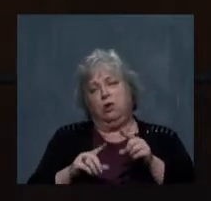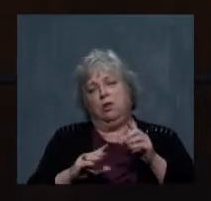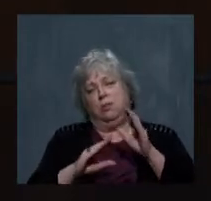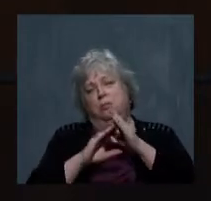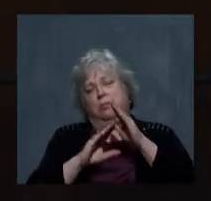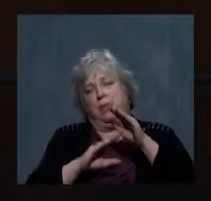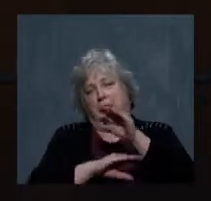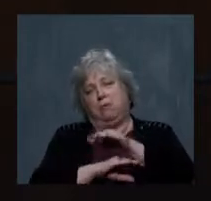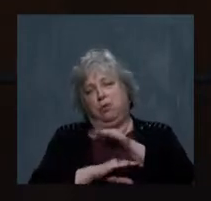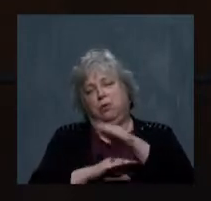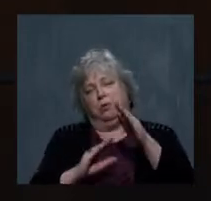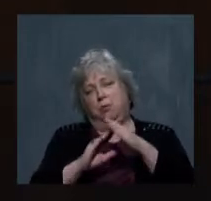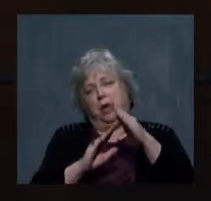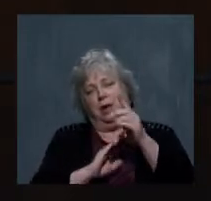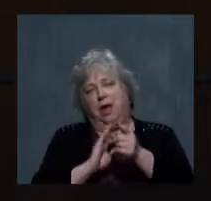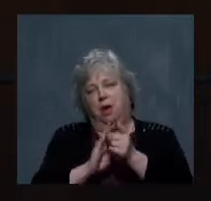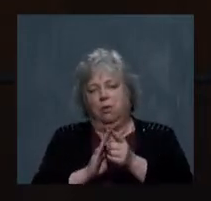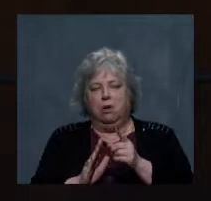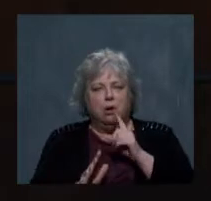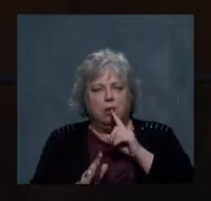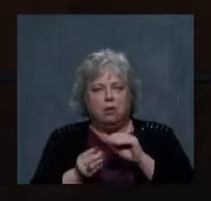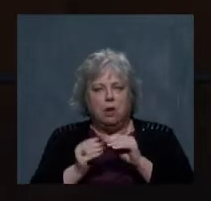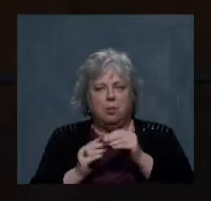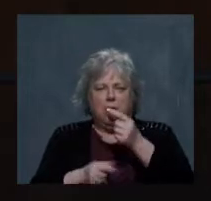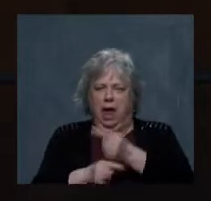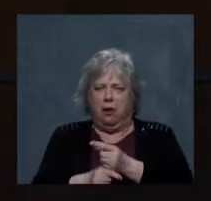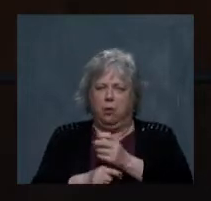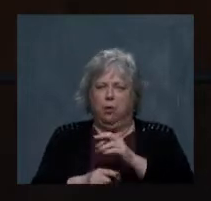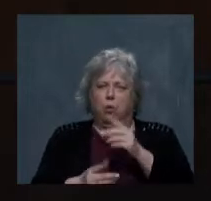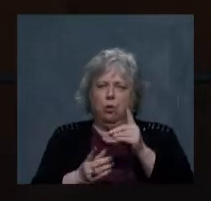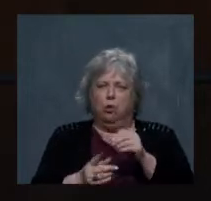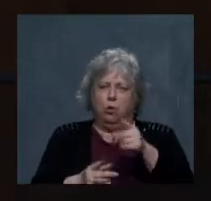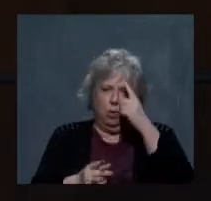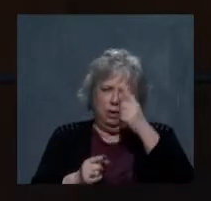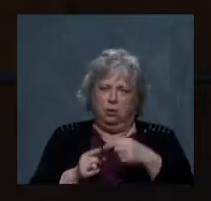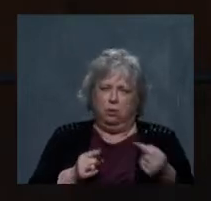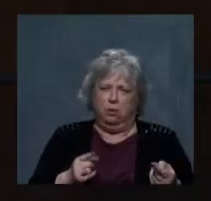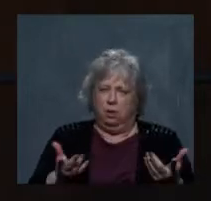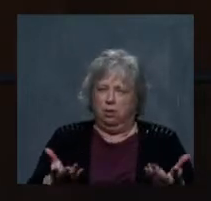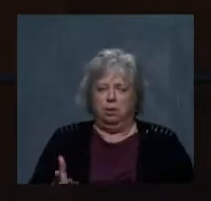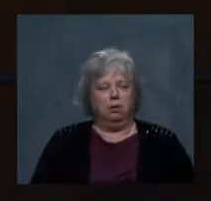hour. Are those numbers accurate, or do you disagree with his analysis?